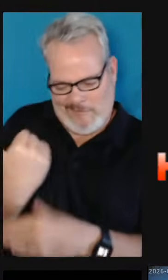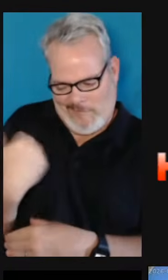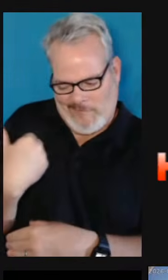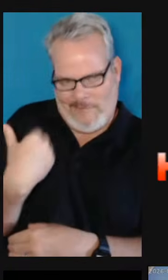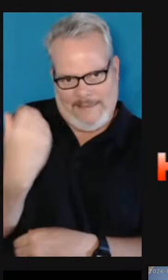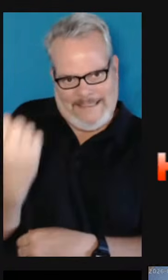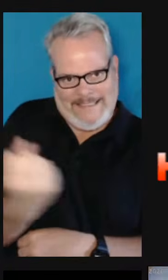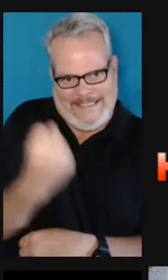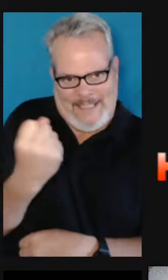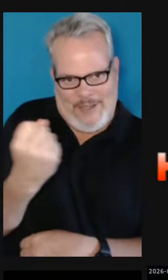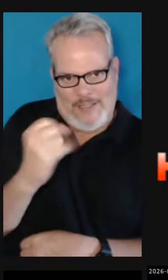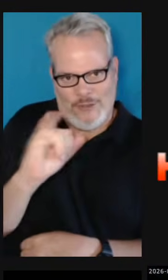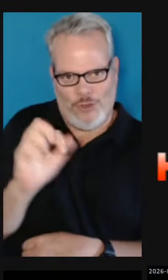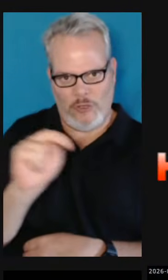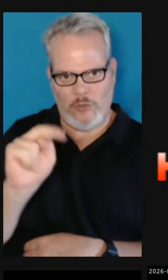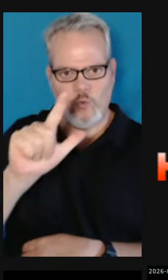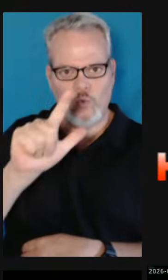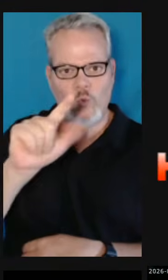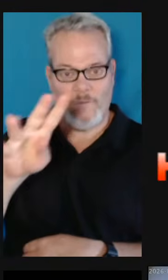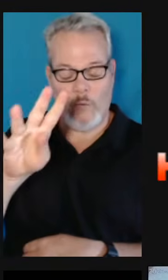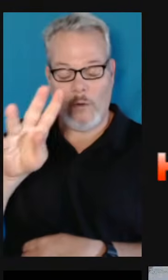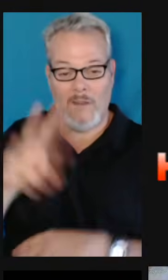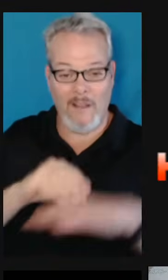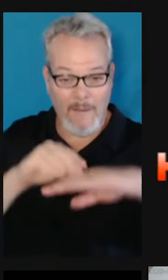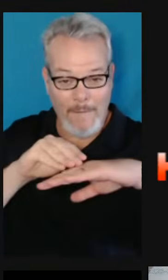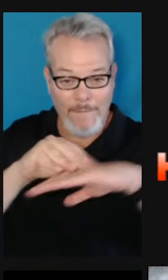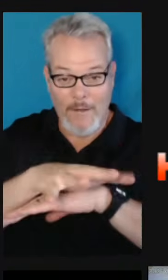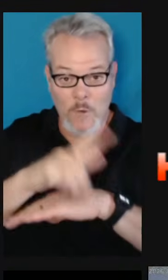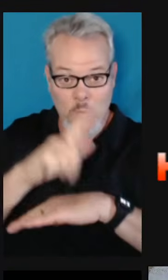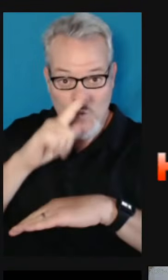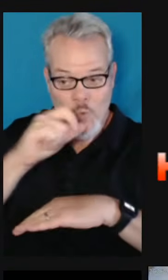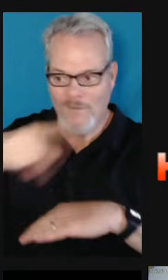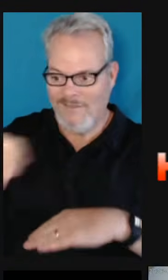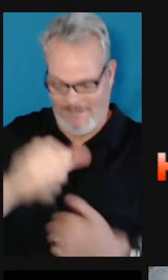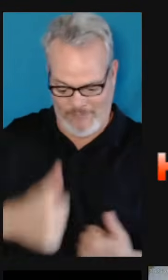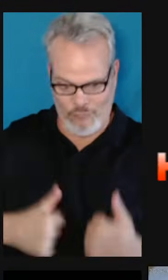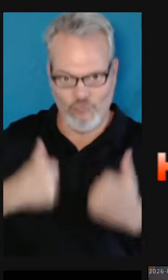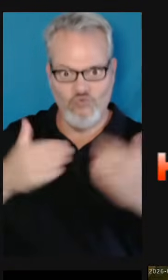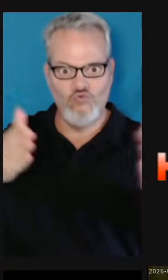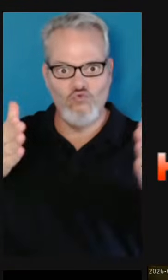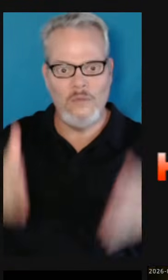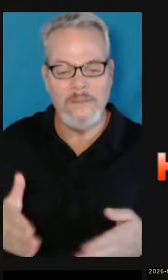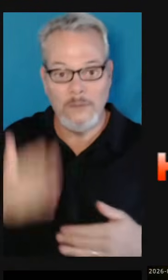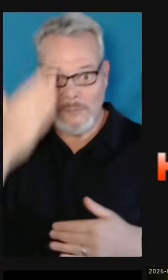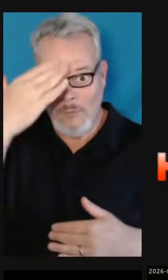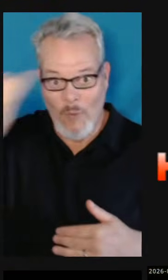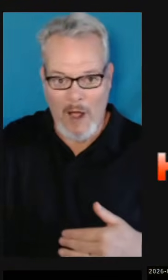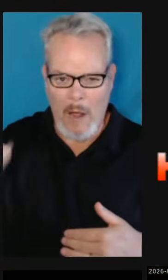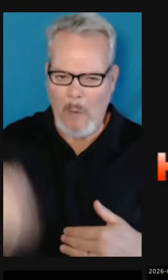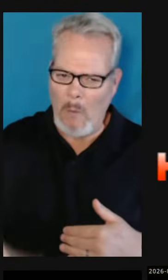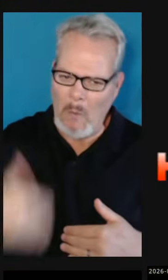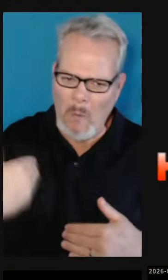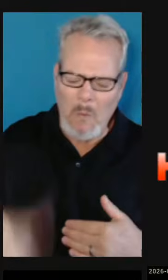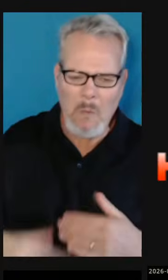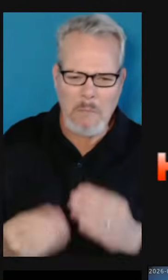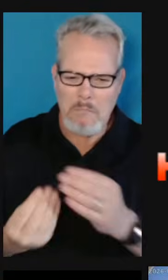impactful on residents due to the combination of the highest fountains and lava measured thus far at